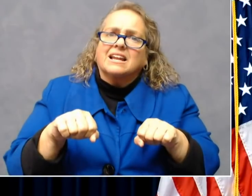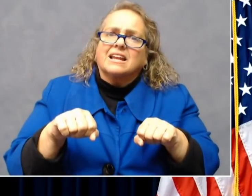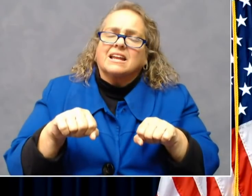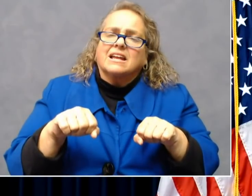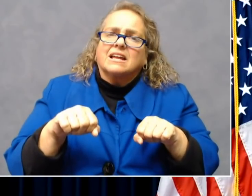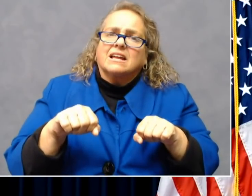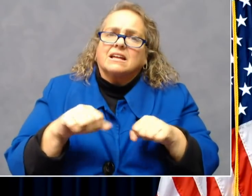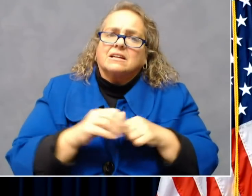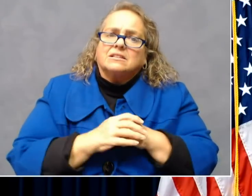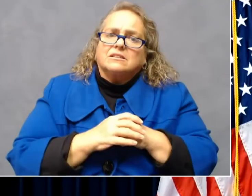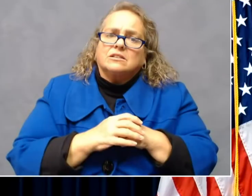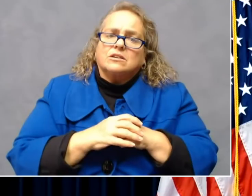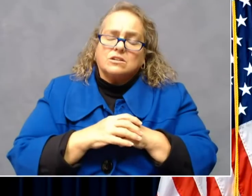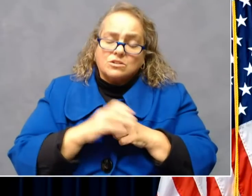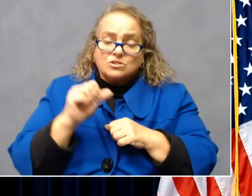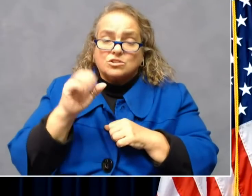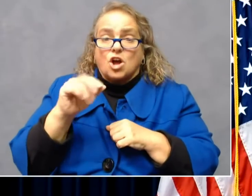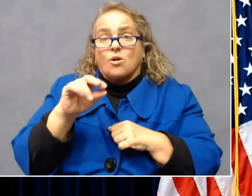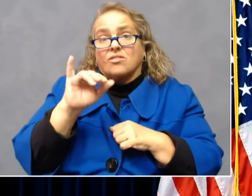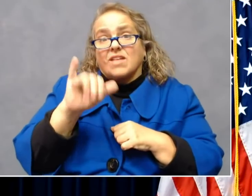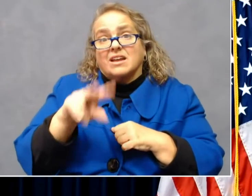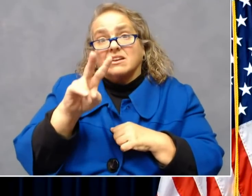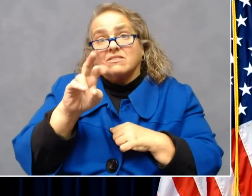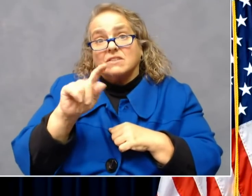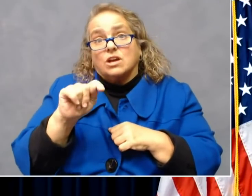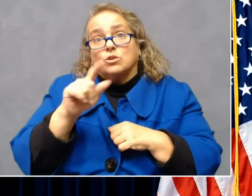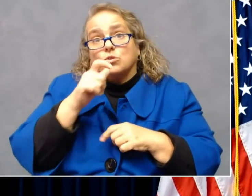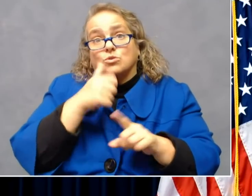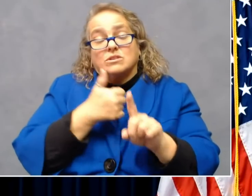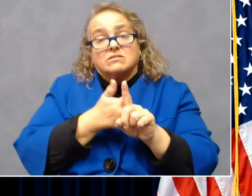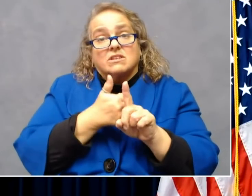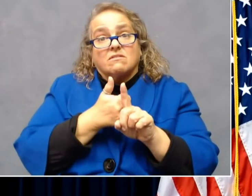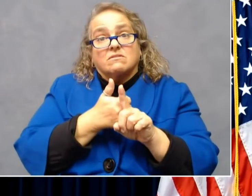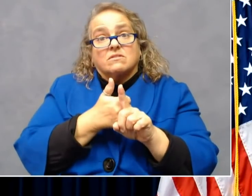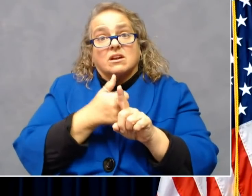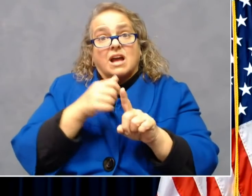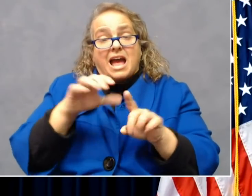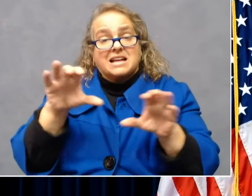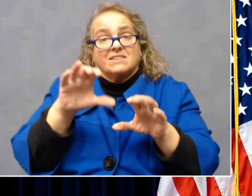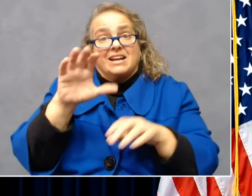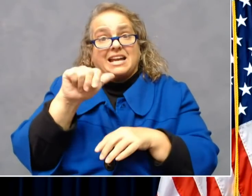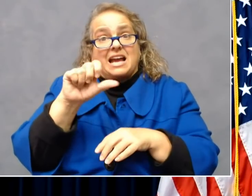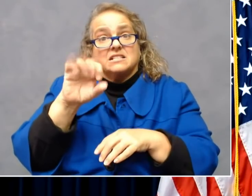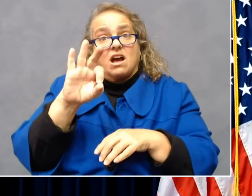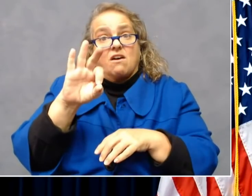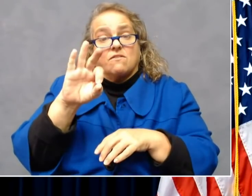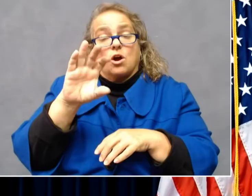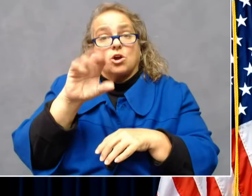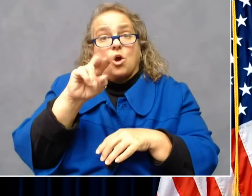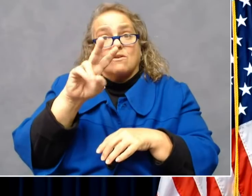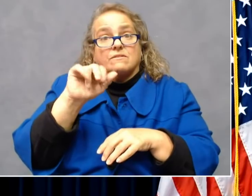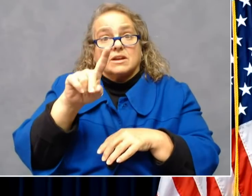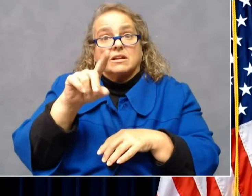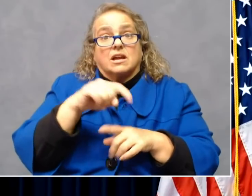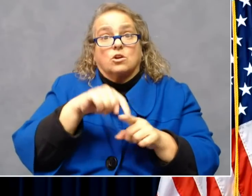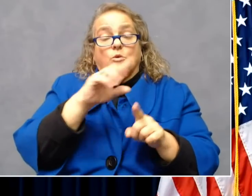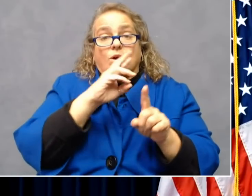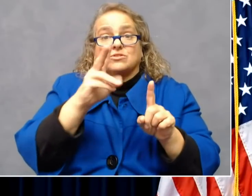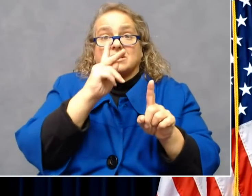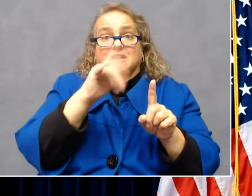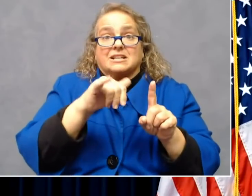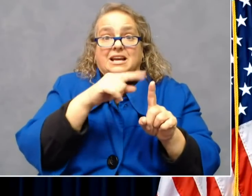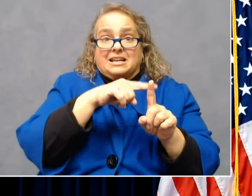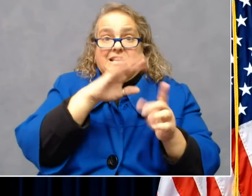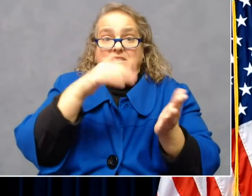So the veteran who first became active, the first active case of COVID at Western Kentucky Veterans Center in Hanson, has also now